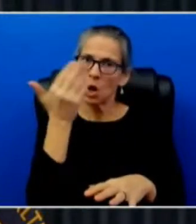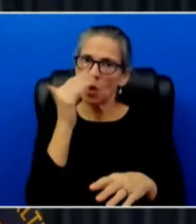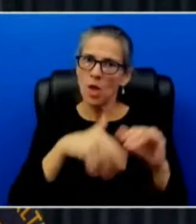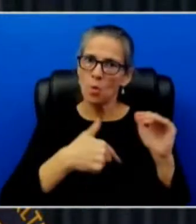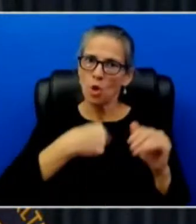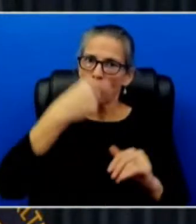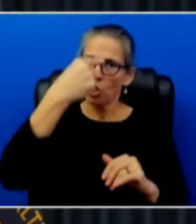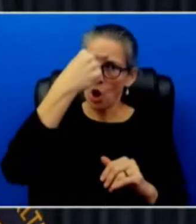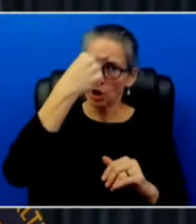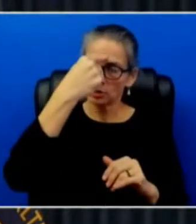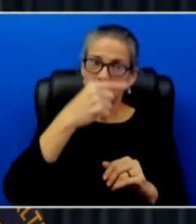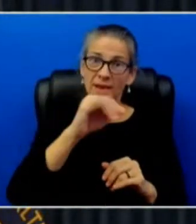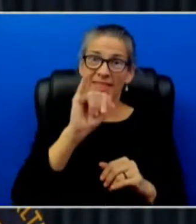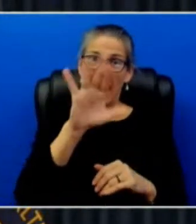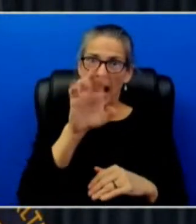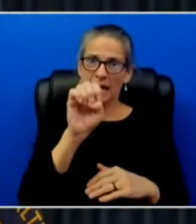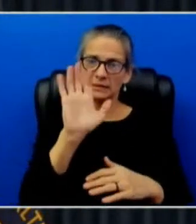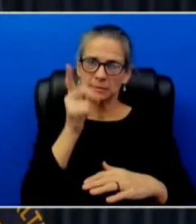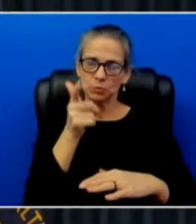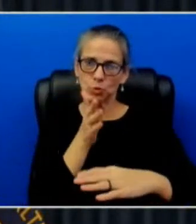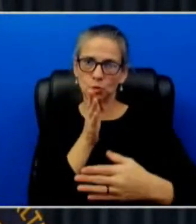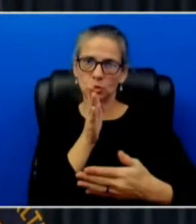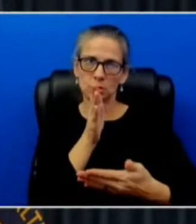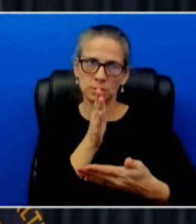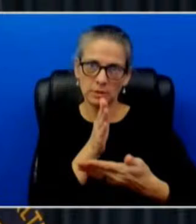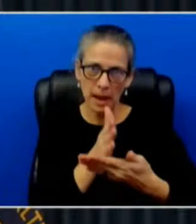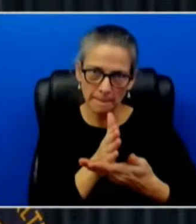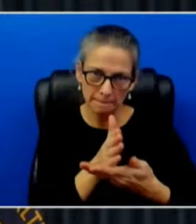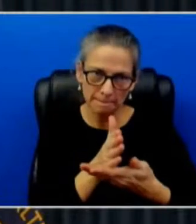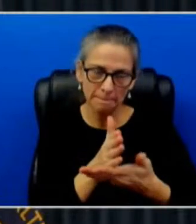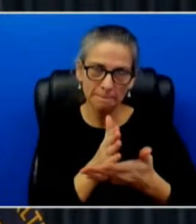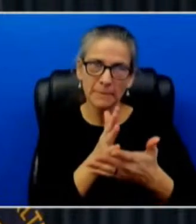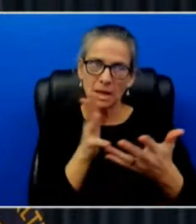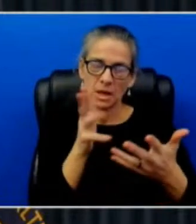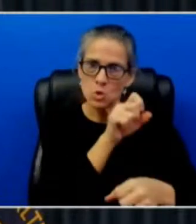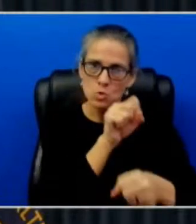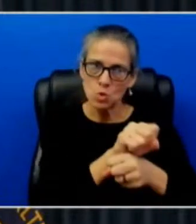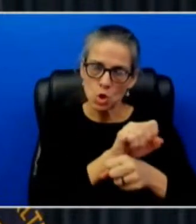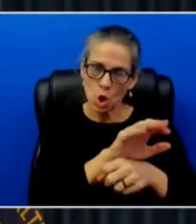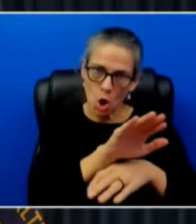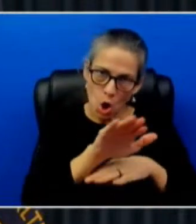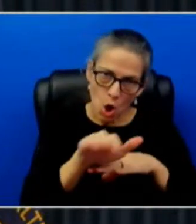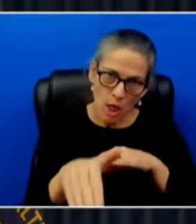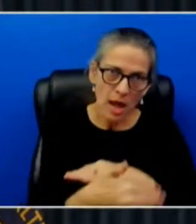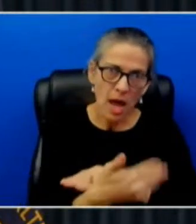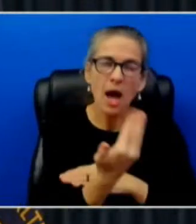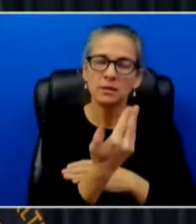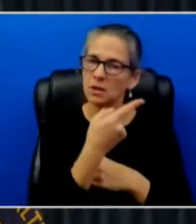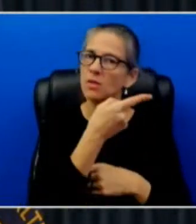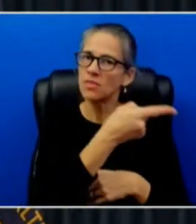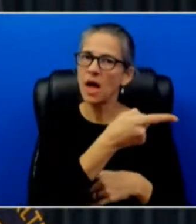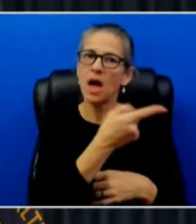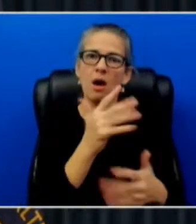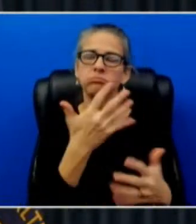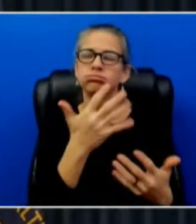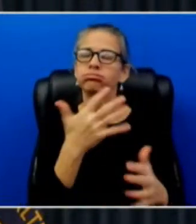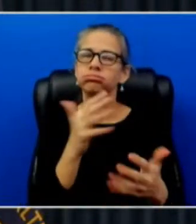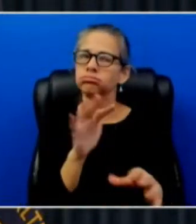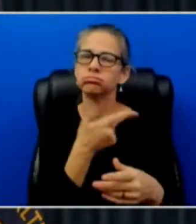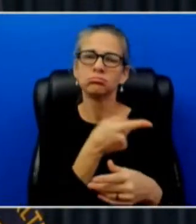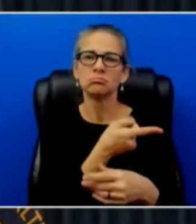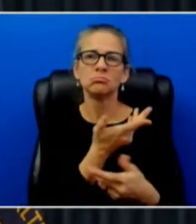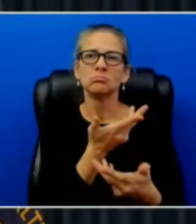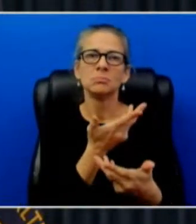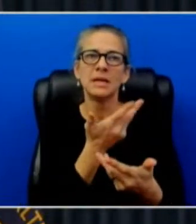we thought it might, but the road crews and their work overnight has beaten expectations. And now if they can have the full